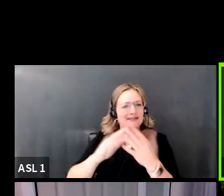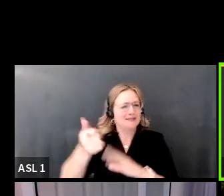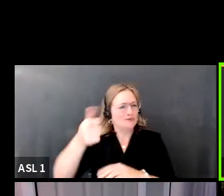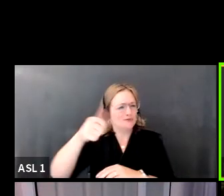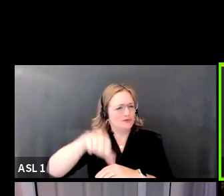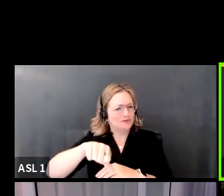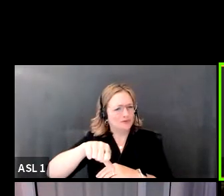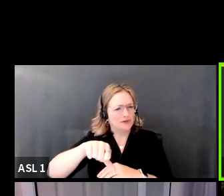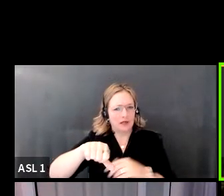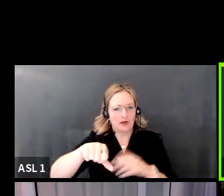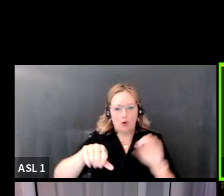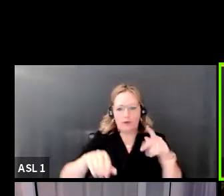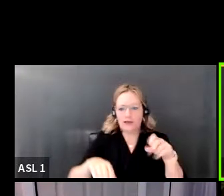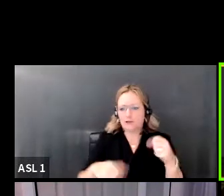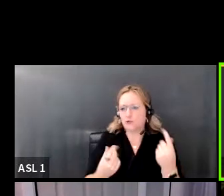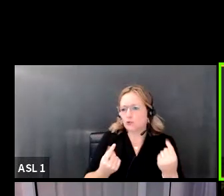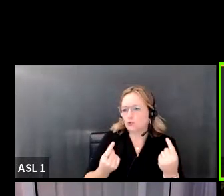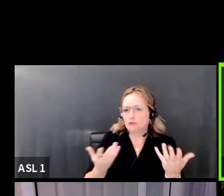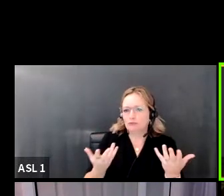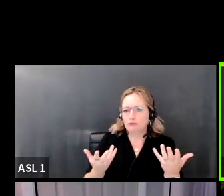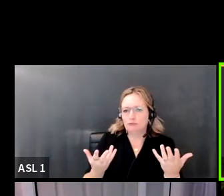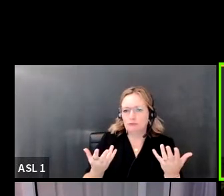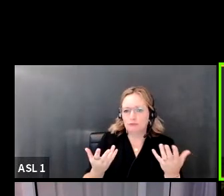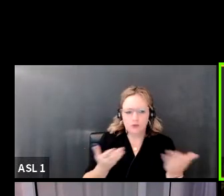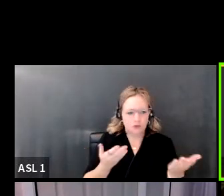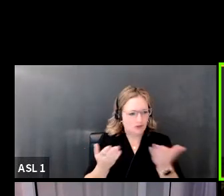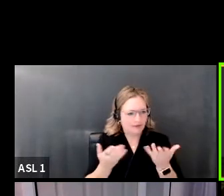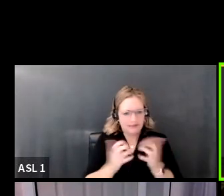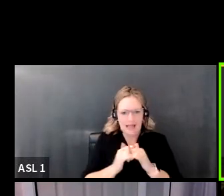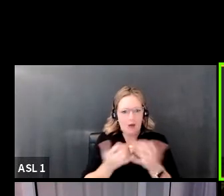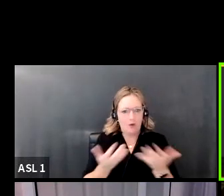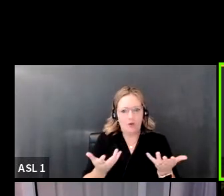the ops would stand where the services would stand